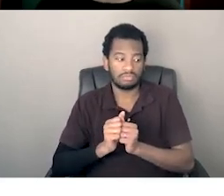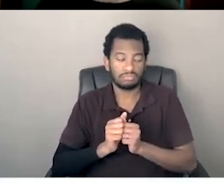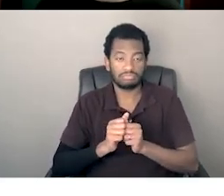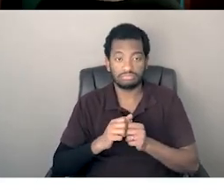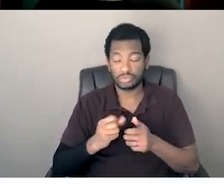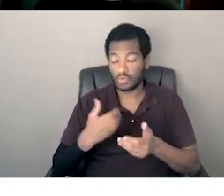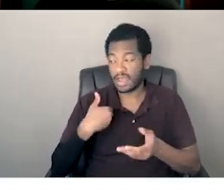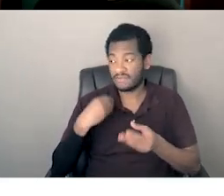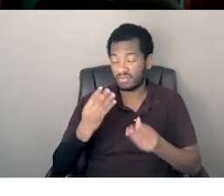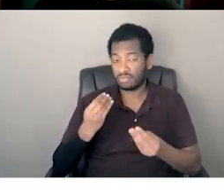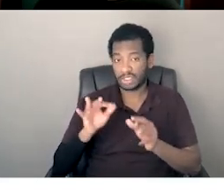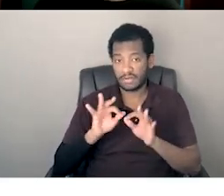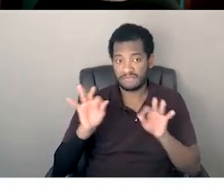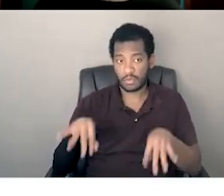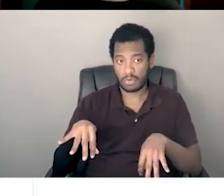information form